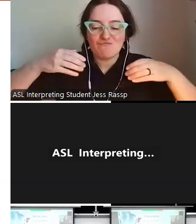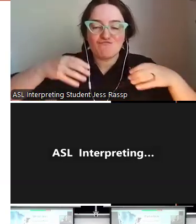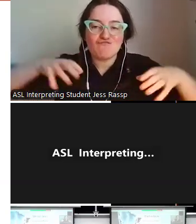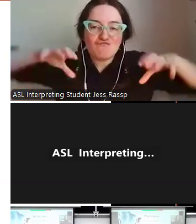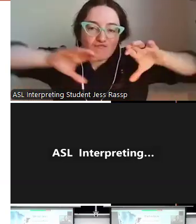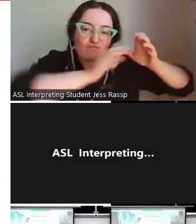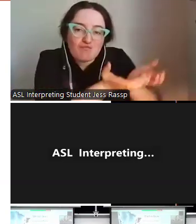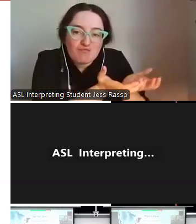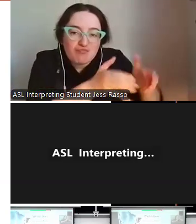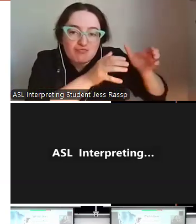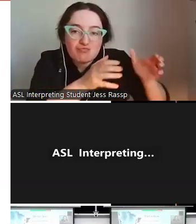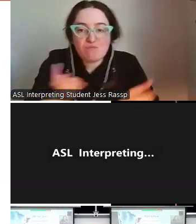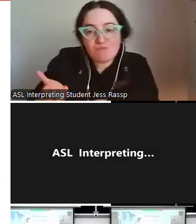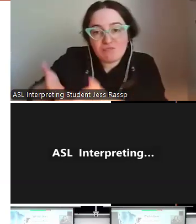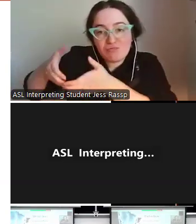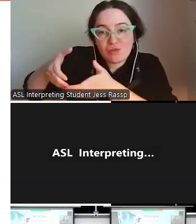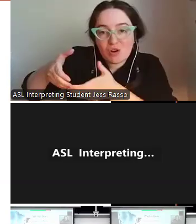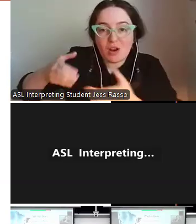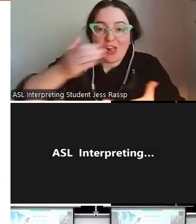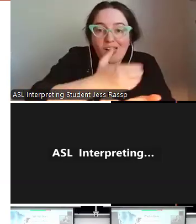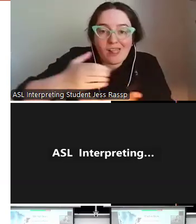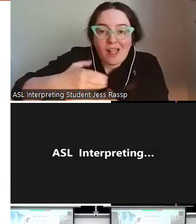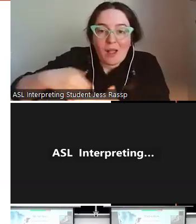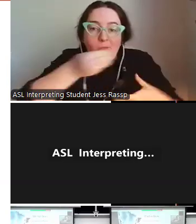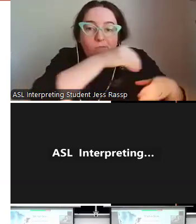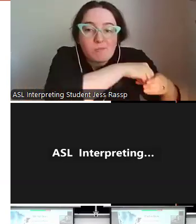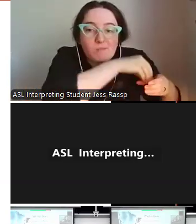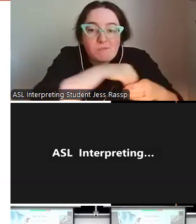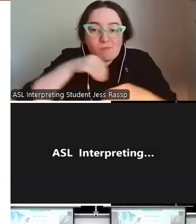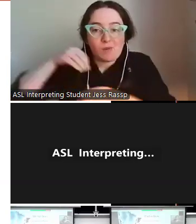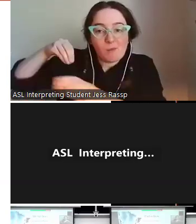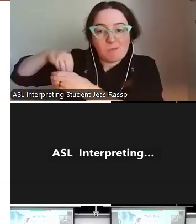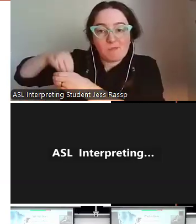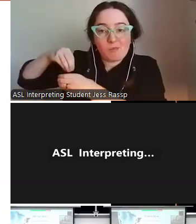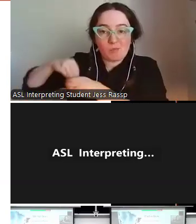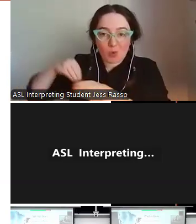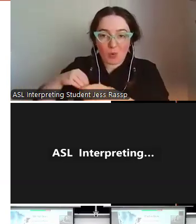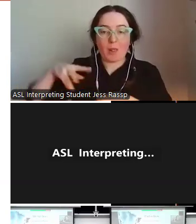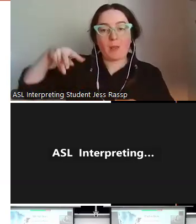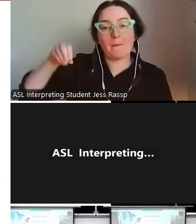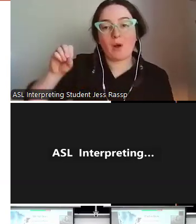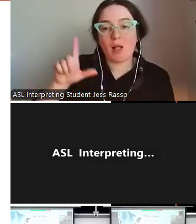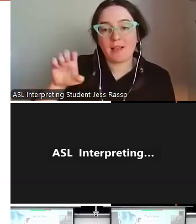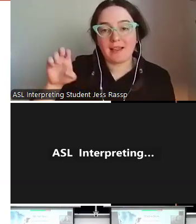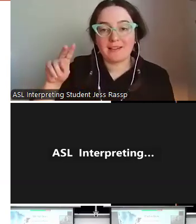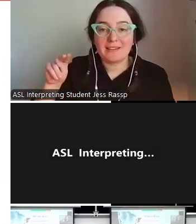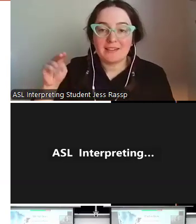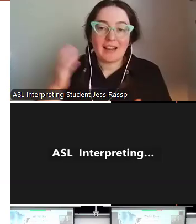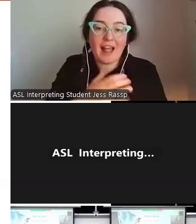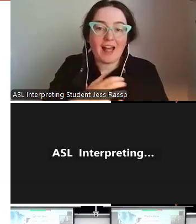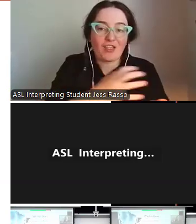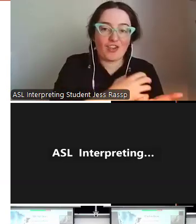then it also sticks to all their hairs, right? So that's one way that they can collect the pollen. The